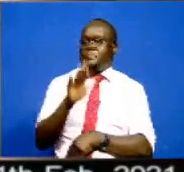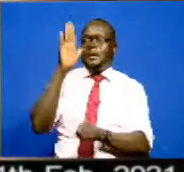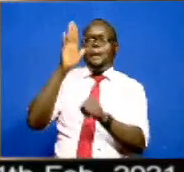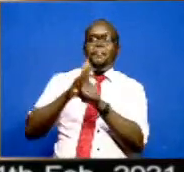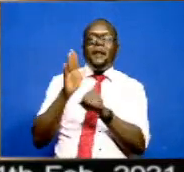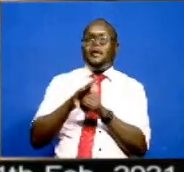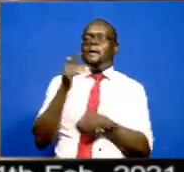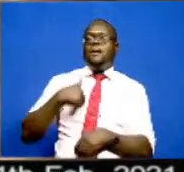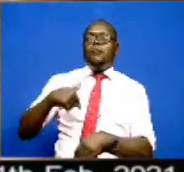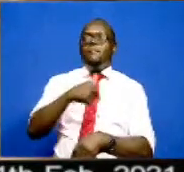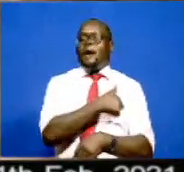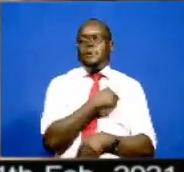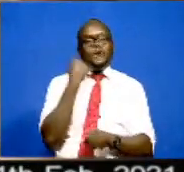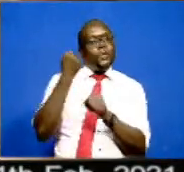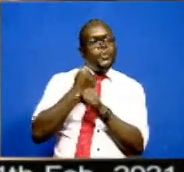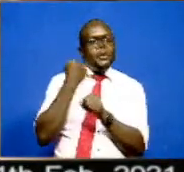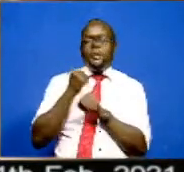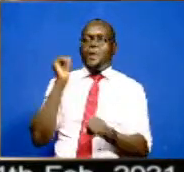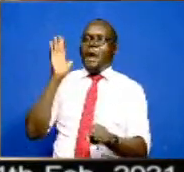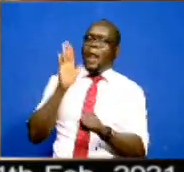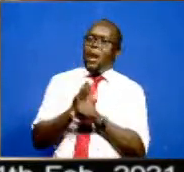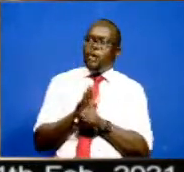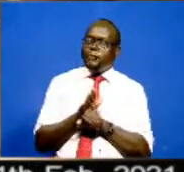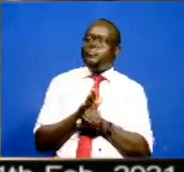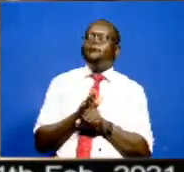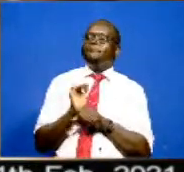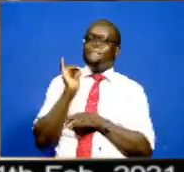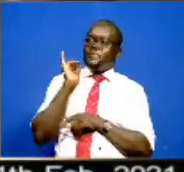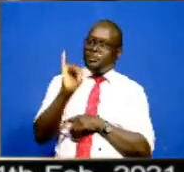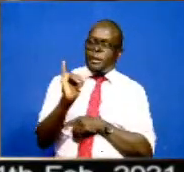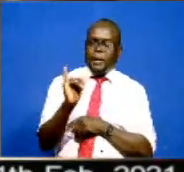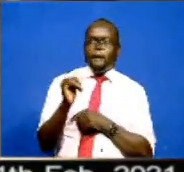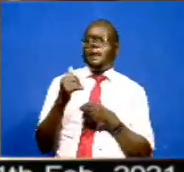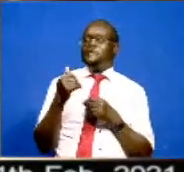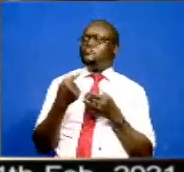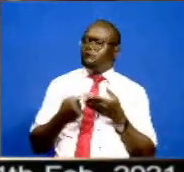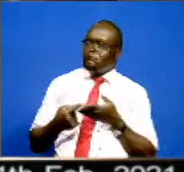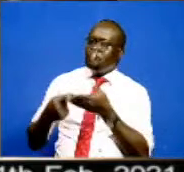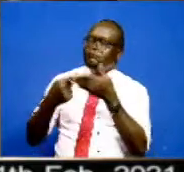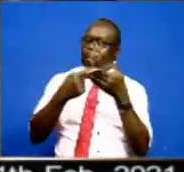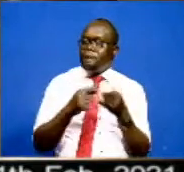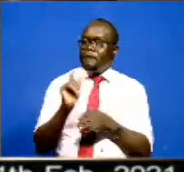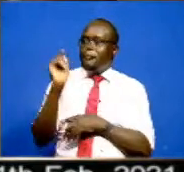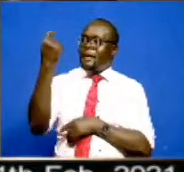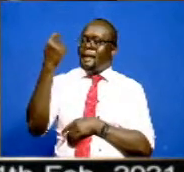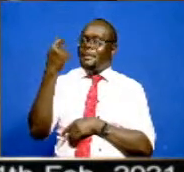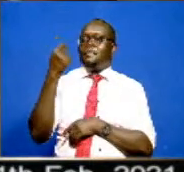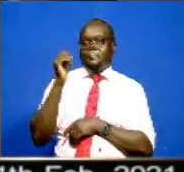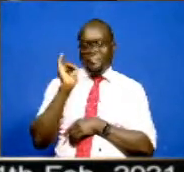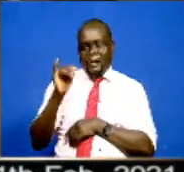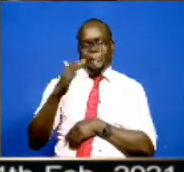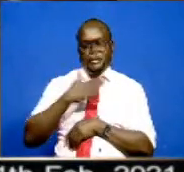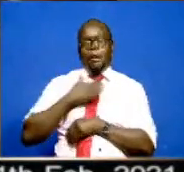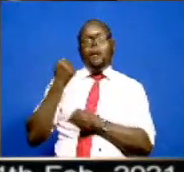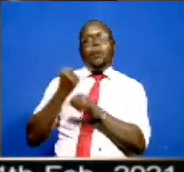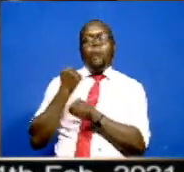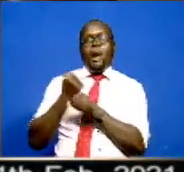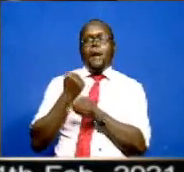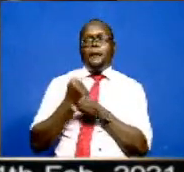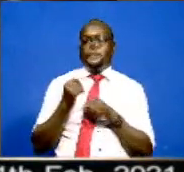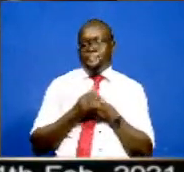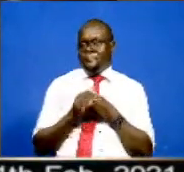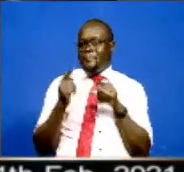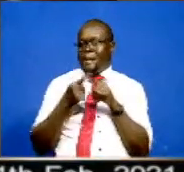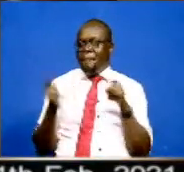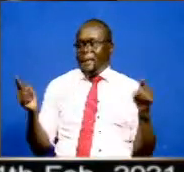us sacrifice a lot to sit and legislate for this country, even though it is our work, Mr. Speaker,